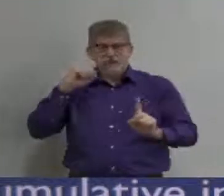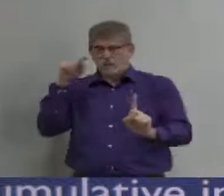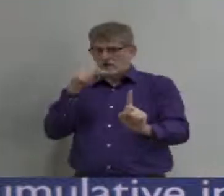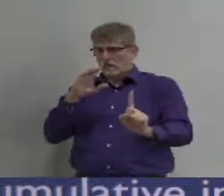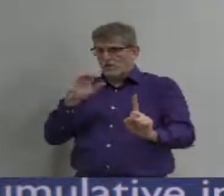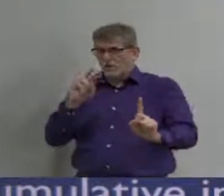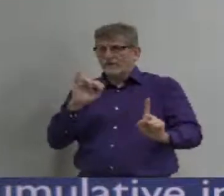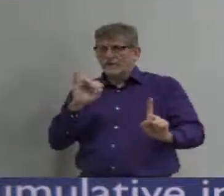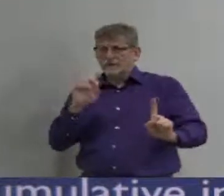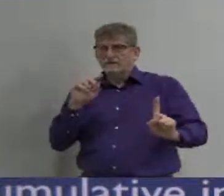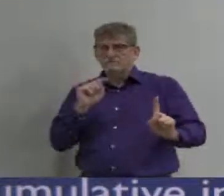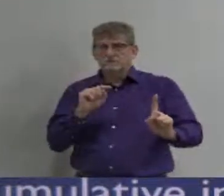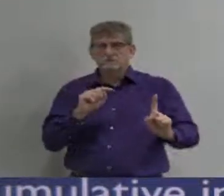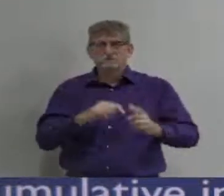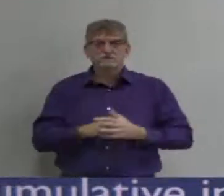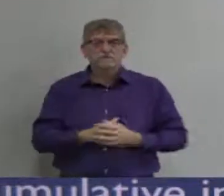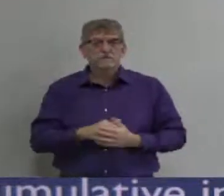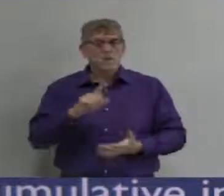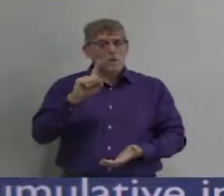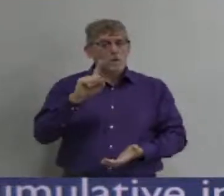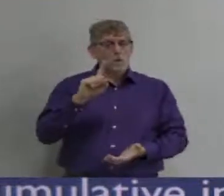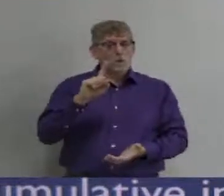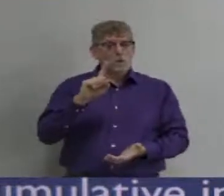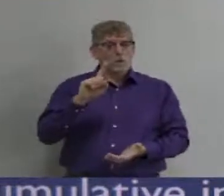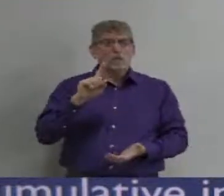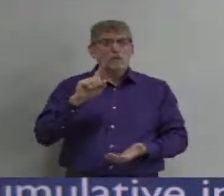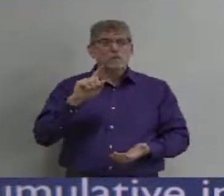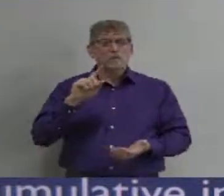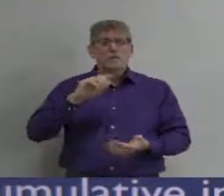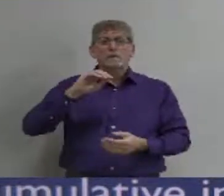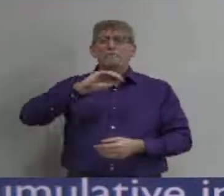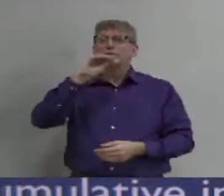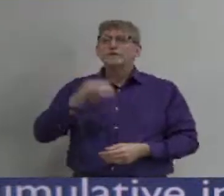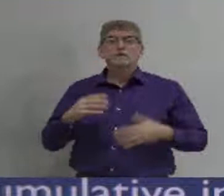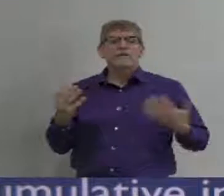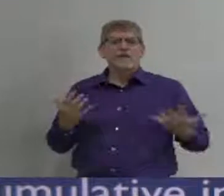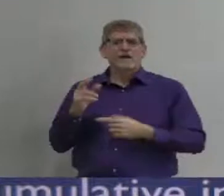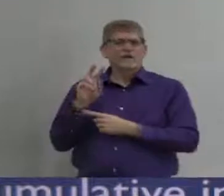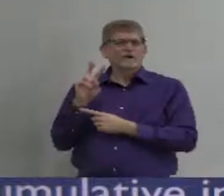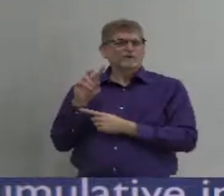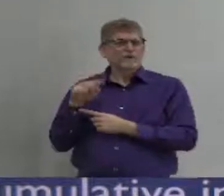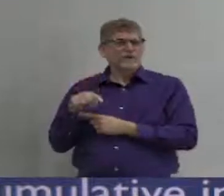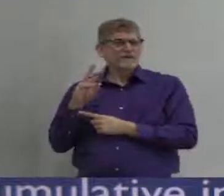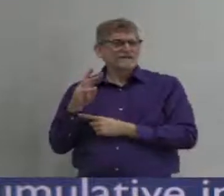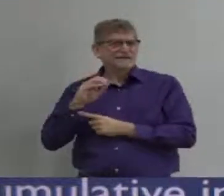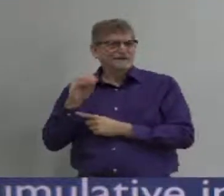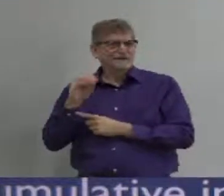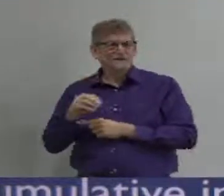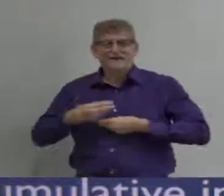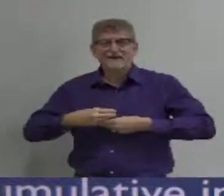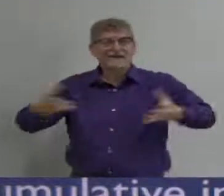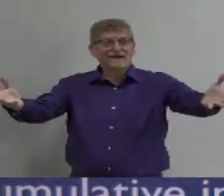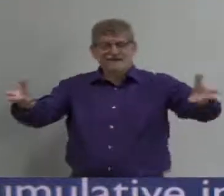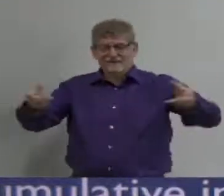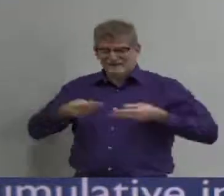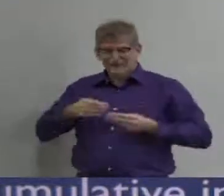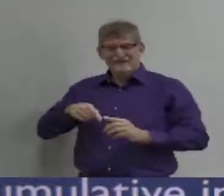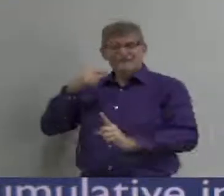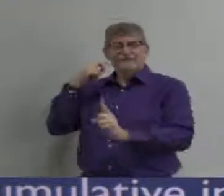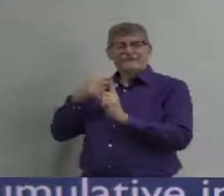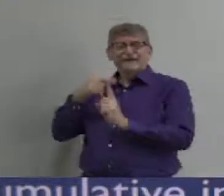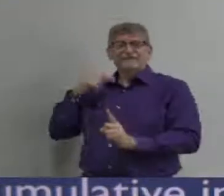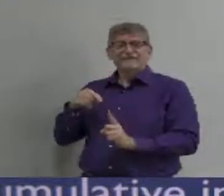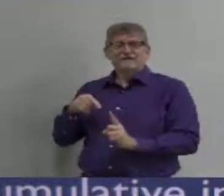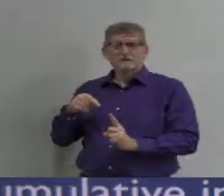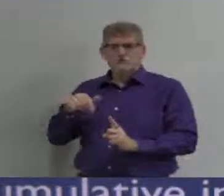days. Our percent positivity is currently 2.6%. This is lower than the state of Indiana at 3.1% and